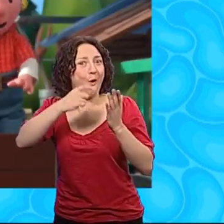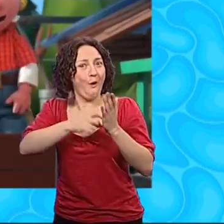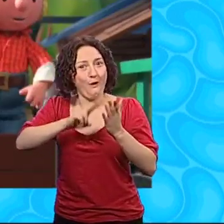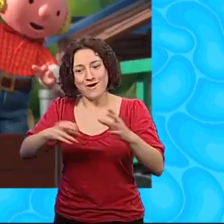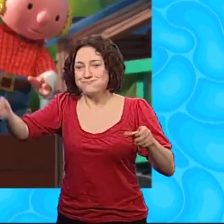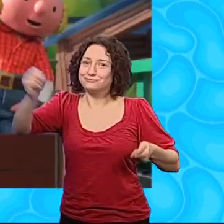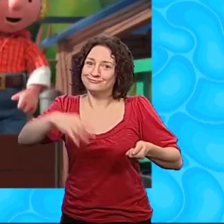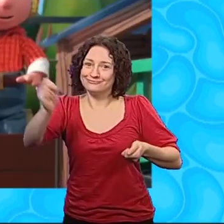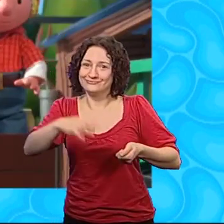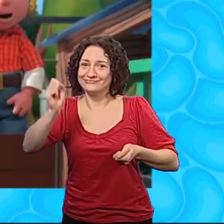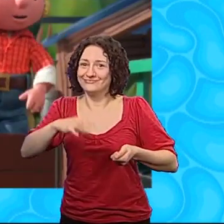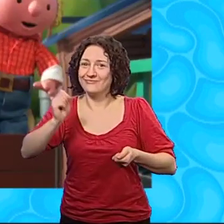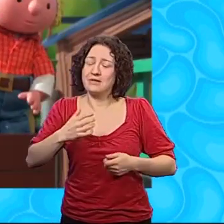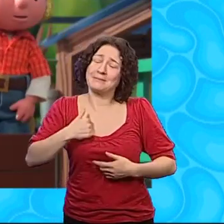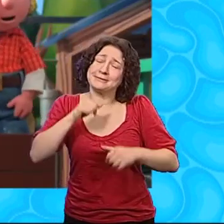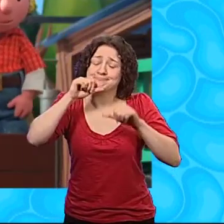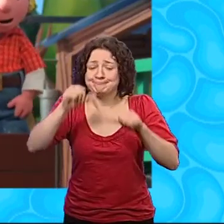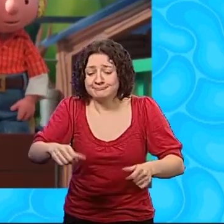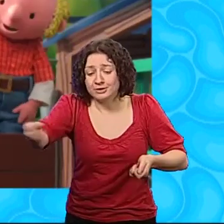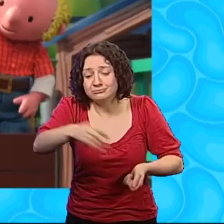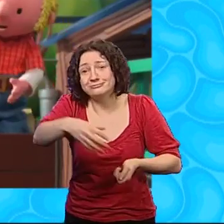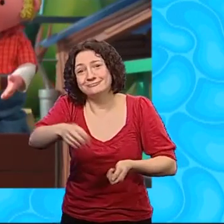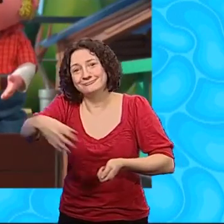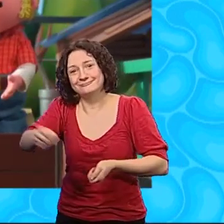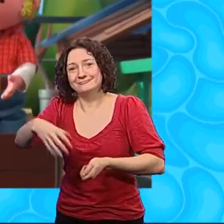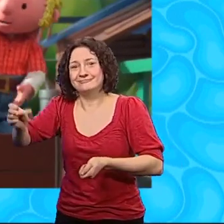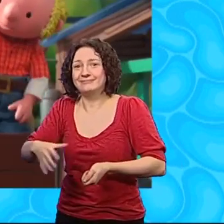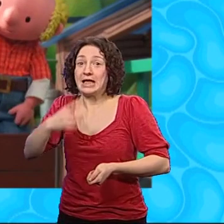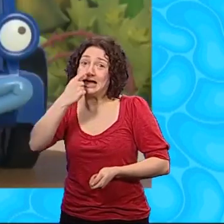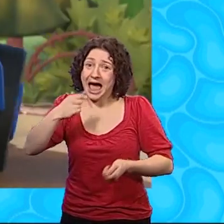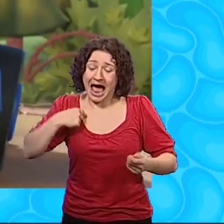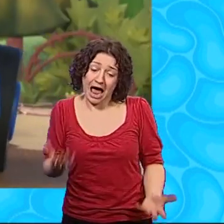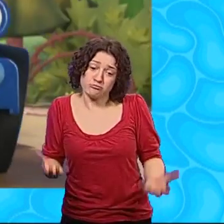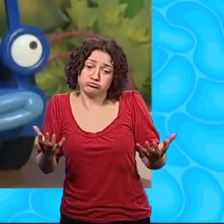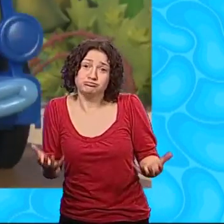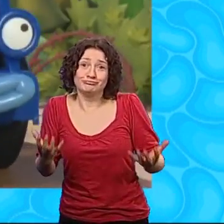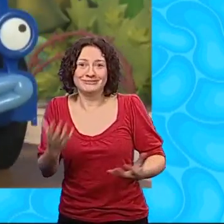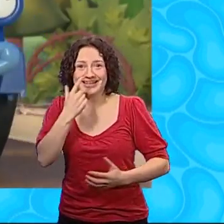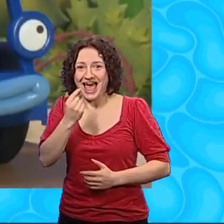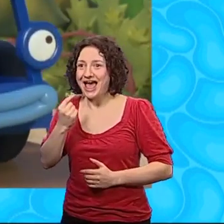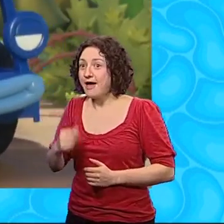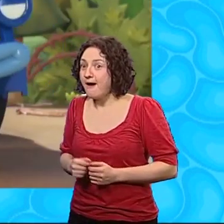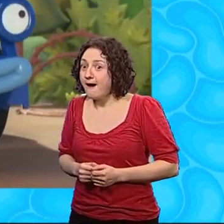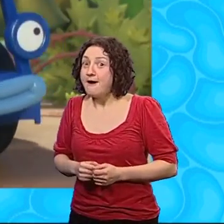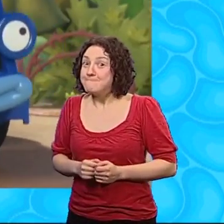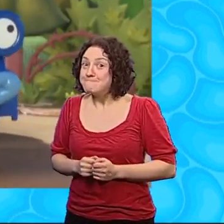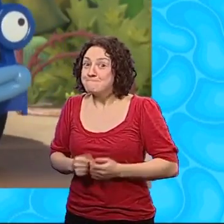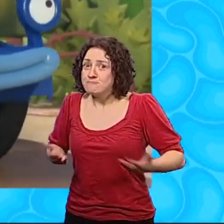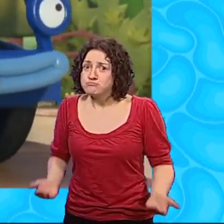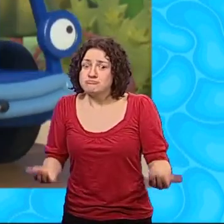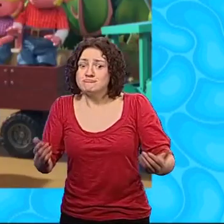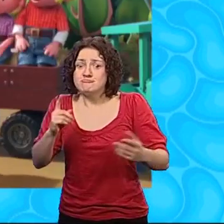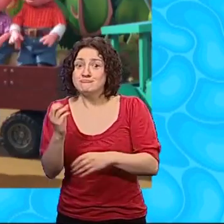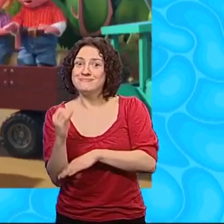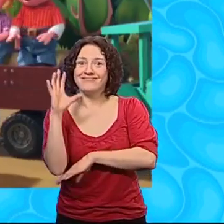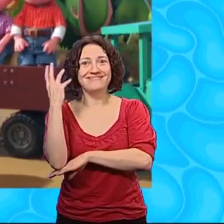thing that I love picking, I could pick a ton or two. Is a great big field of